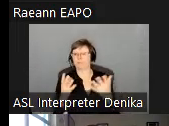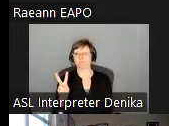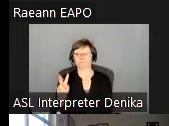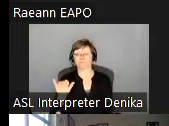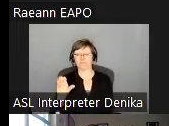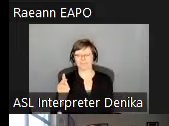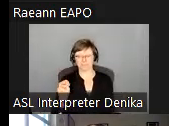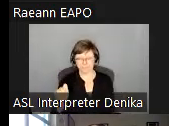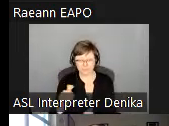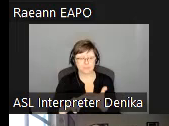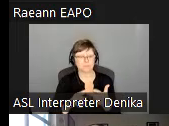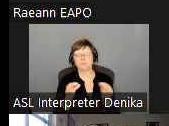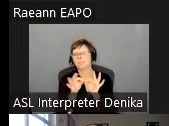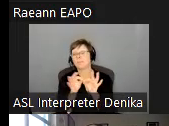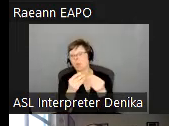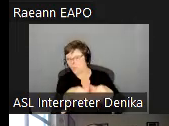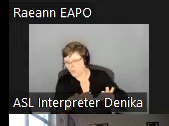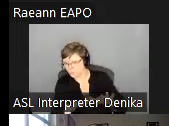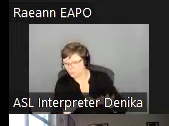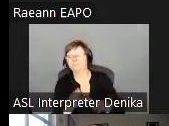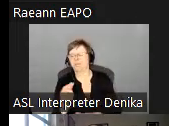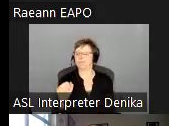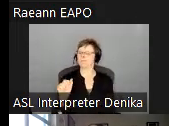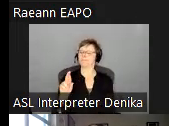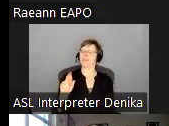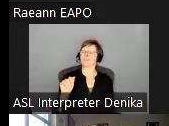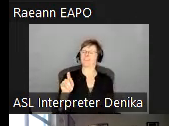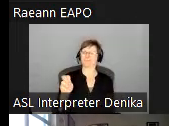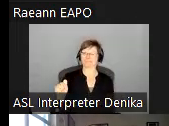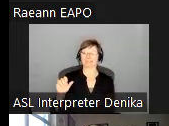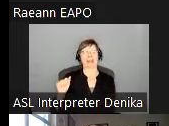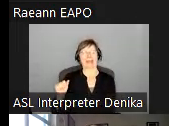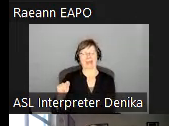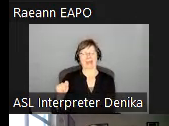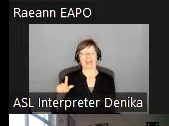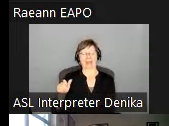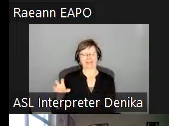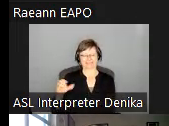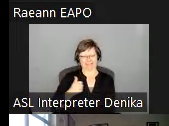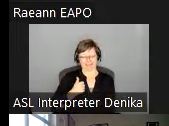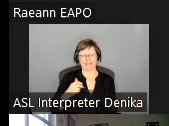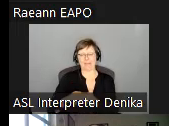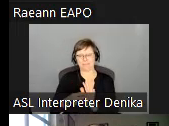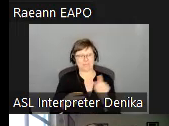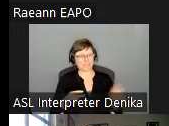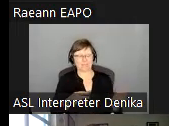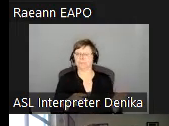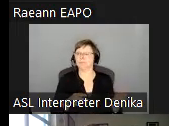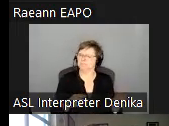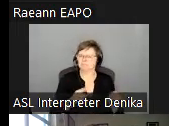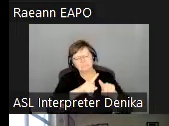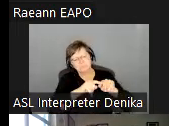losses. Typically the Maritimes, as we said, it's population based, and there's not a significant